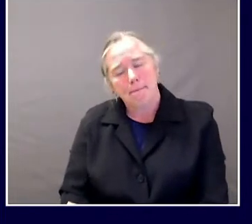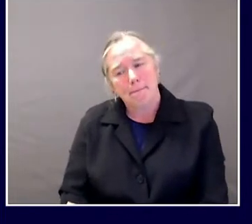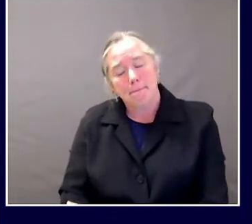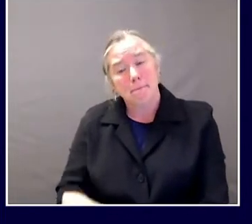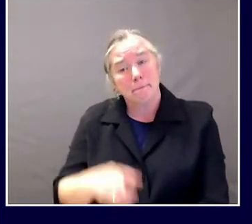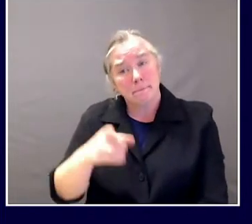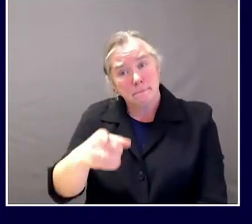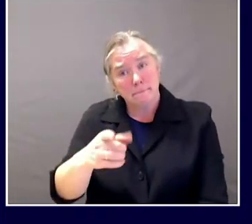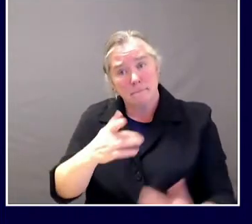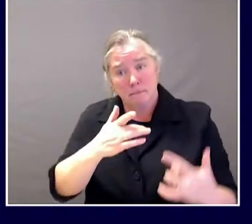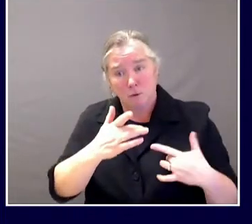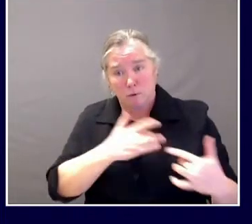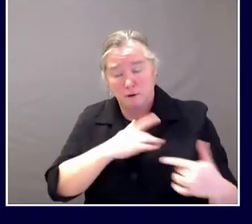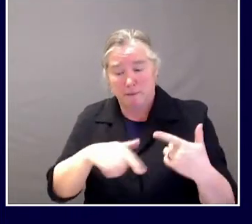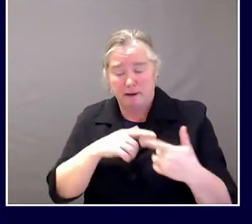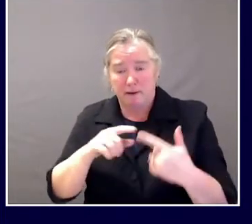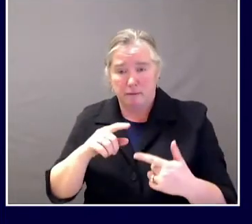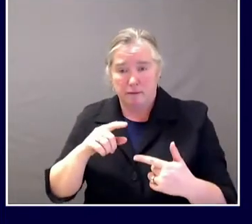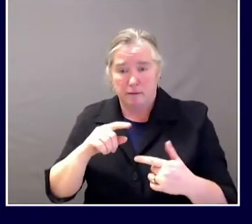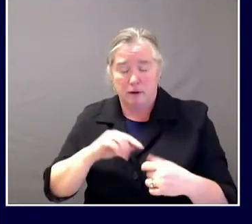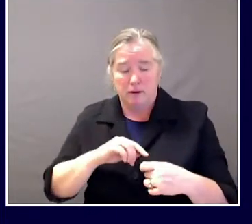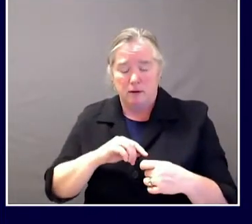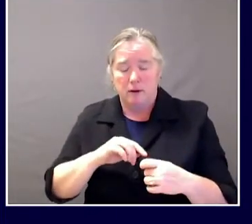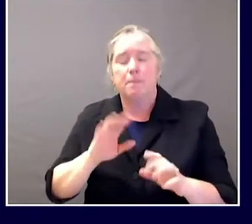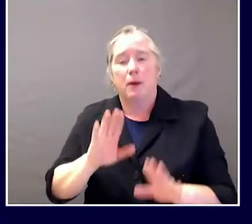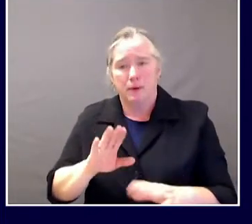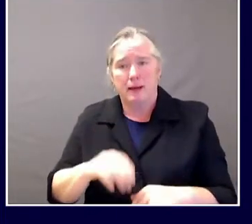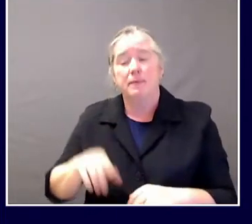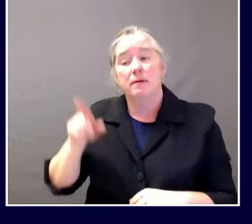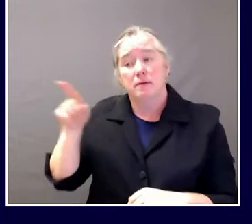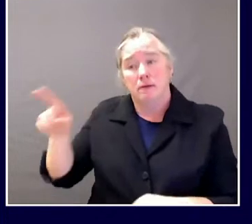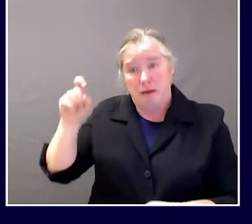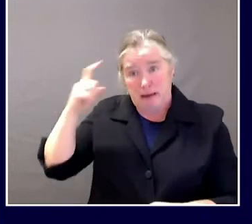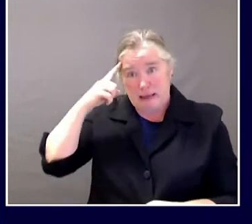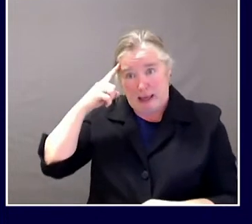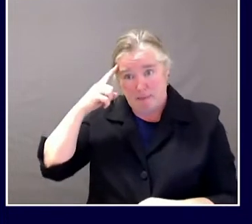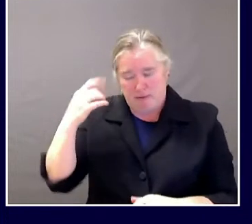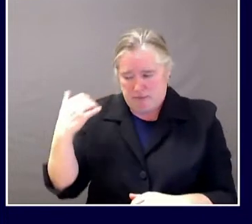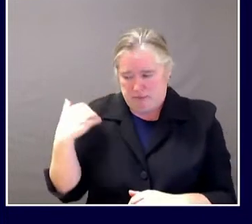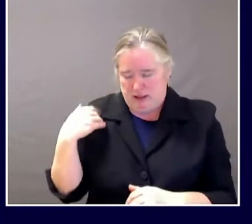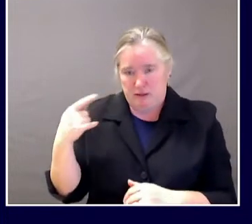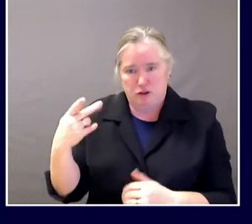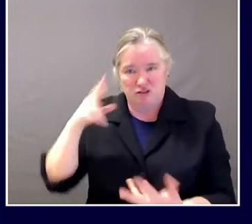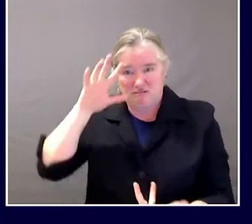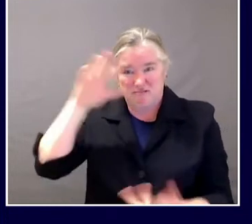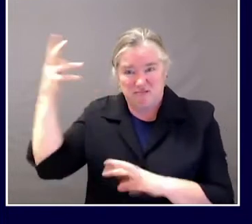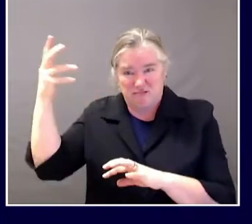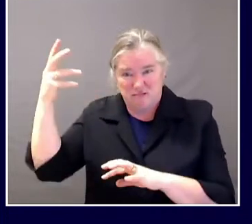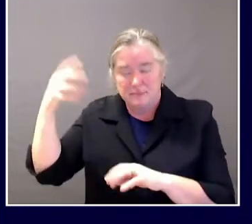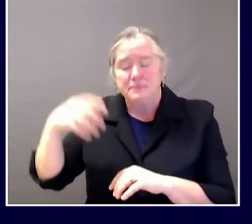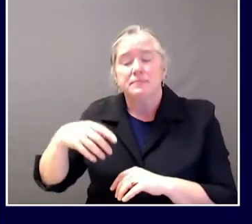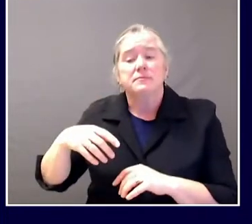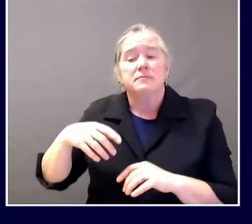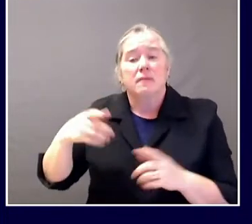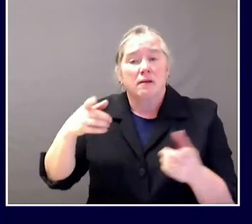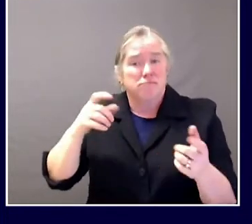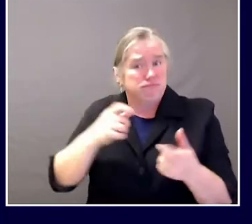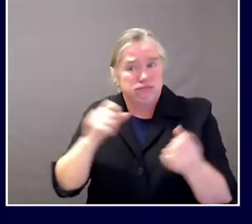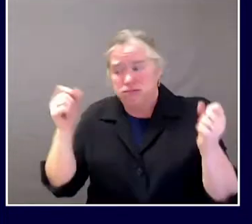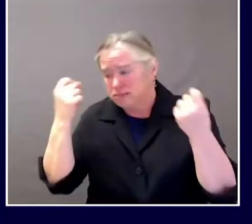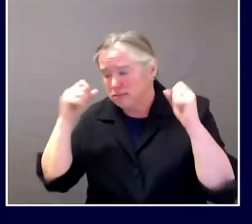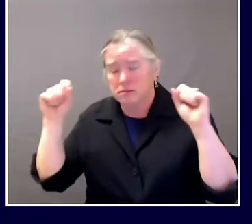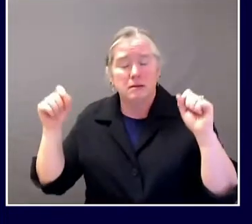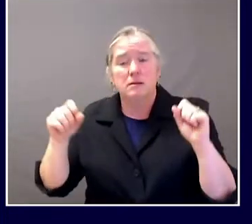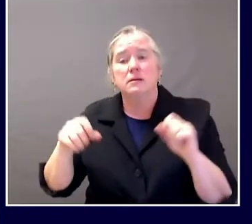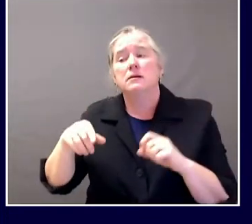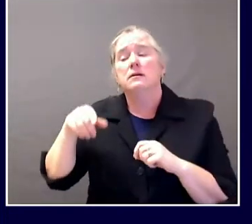virus spreading after the riot that happened at the Capitol? Just in the last few minutes, I saw that 2 more representatives have now tested positive. Do